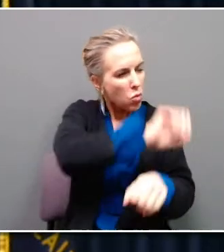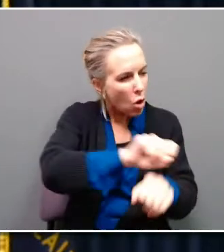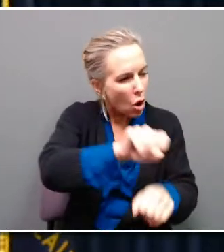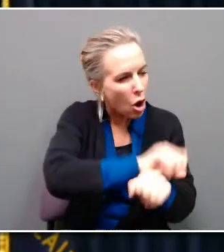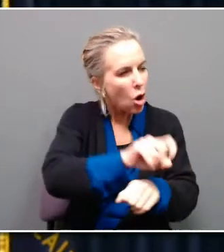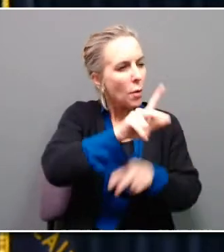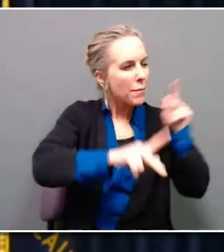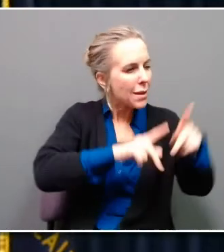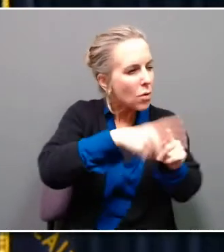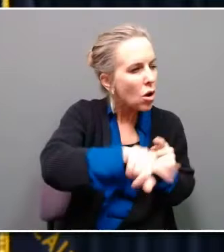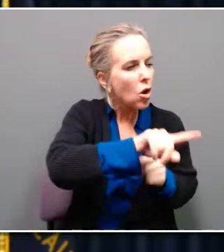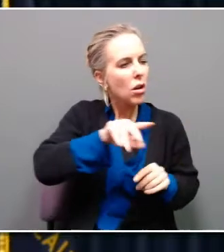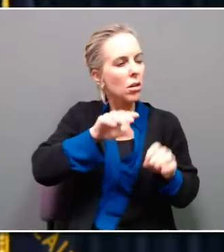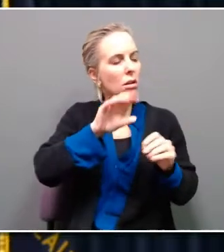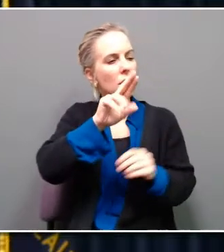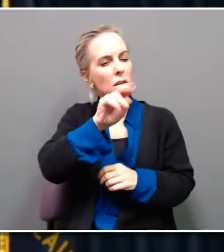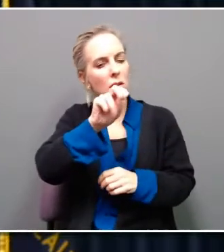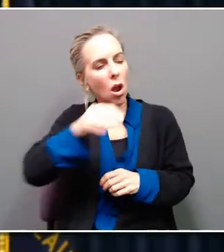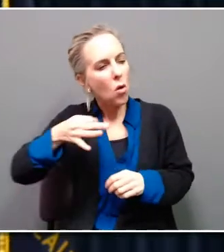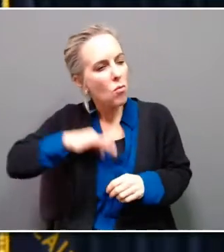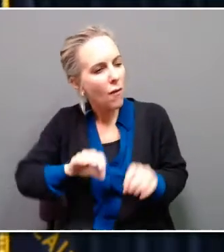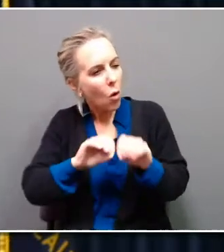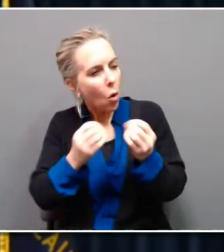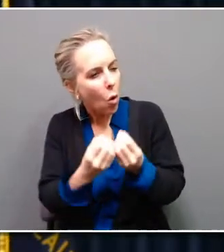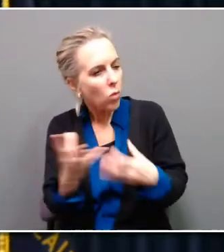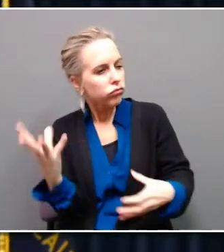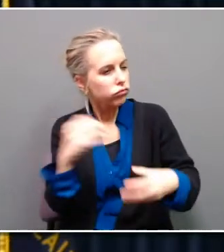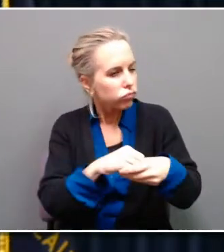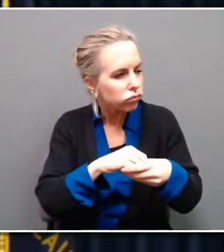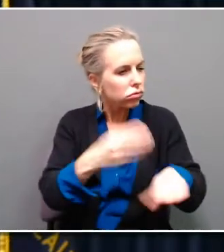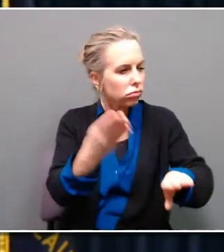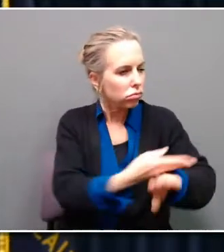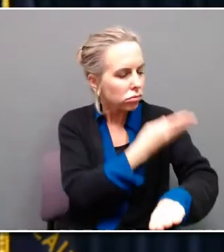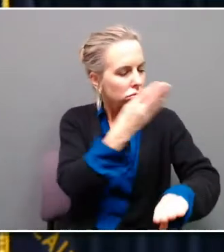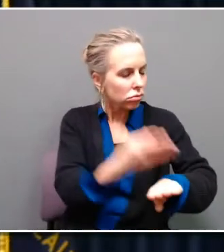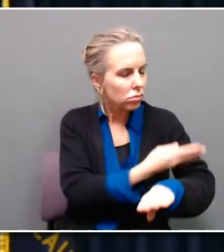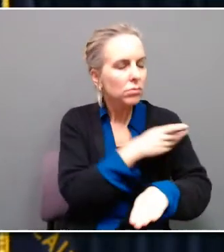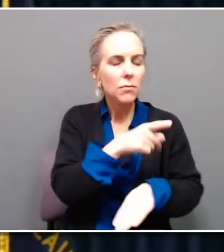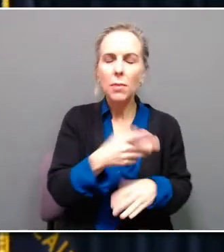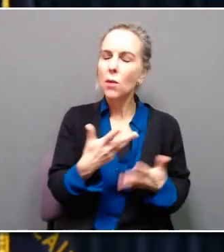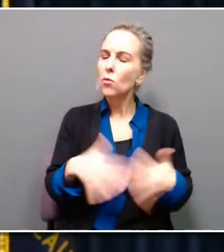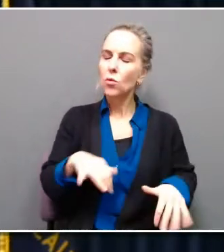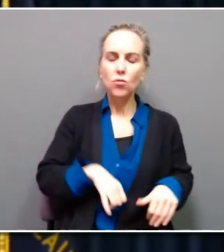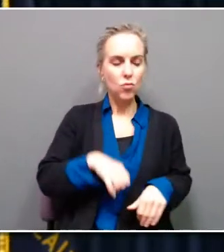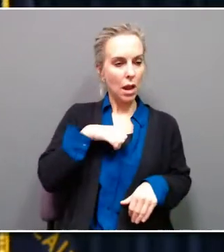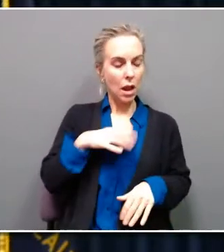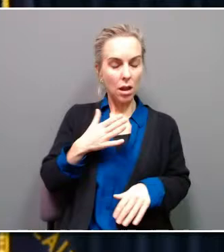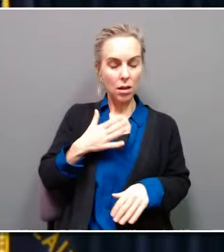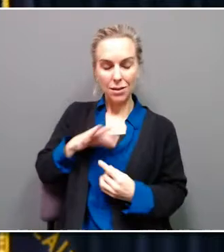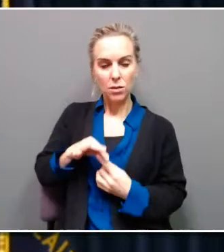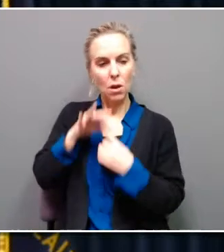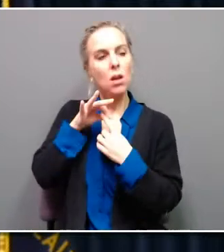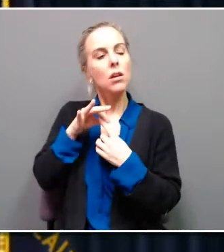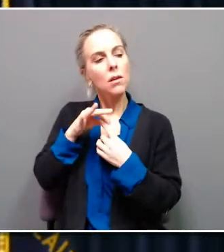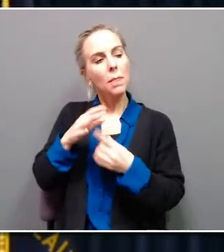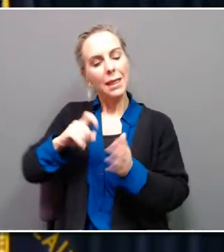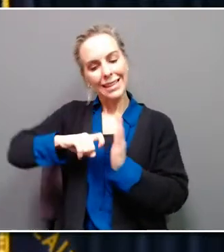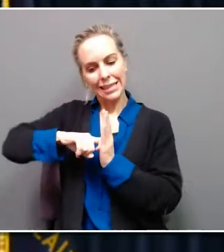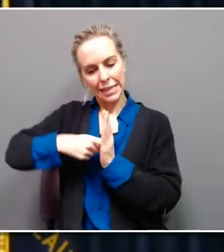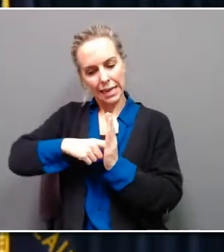have come a long way. Some of the most special moments I've had as governor is handing keys over to families that had